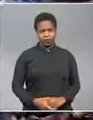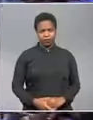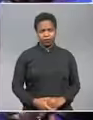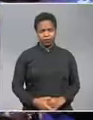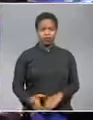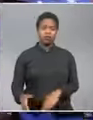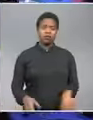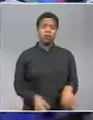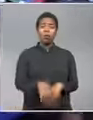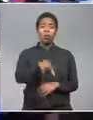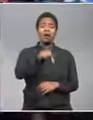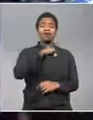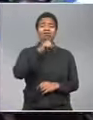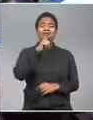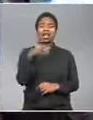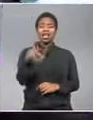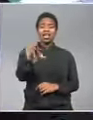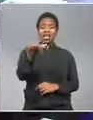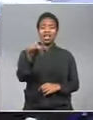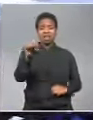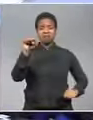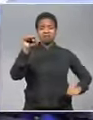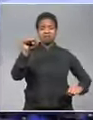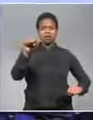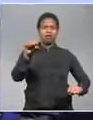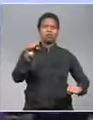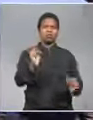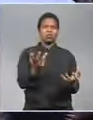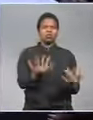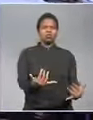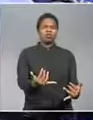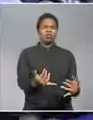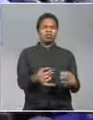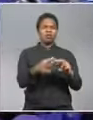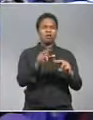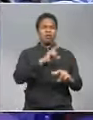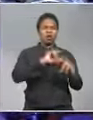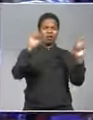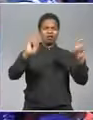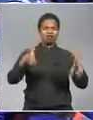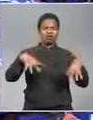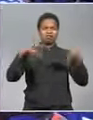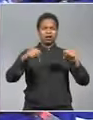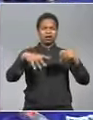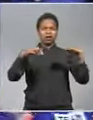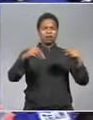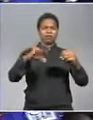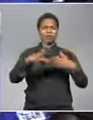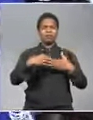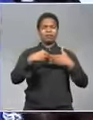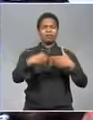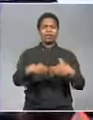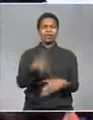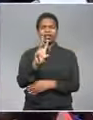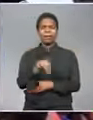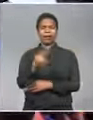Just over 1,000 DA supporters marched on the union buildings today against the electricity crisis in the country. Leader Musima